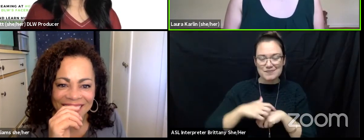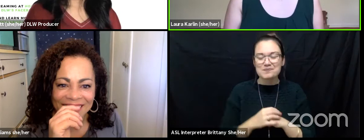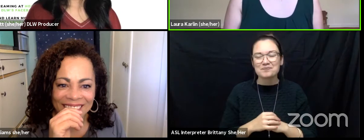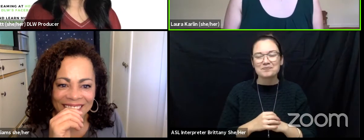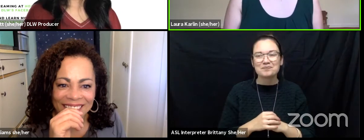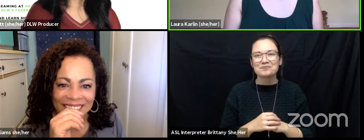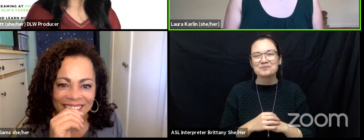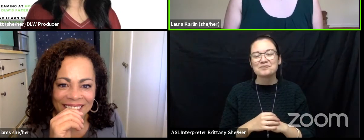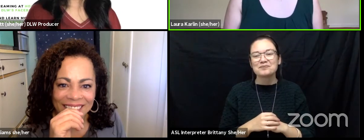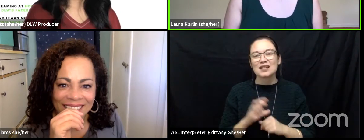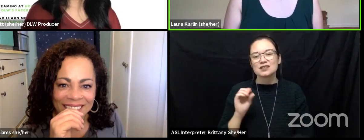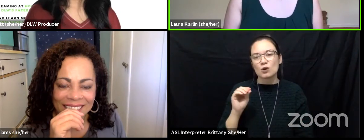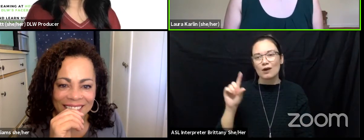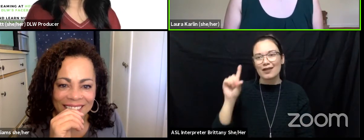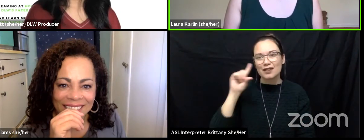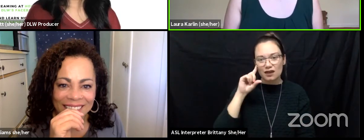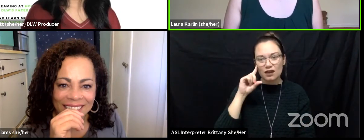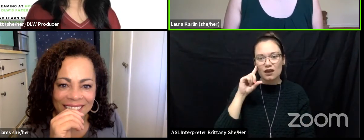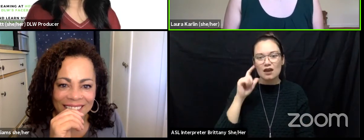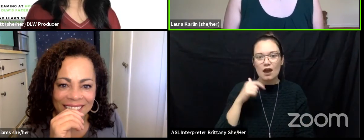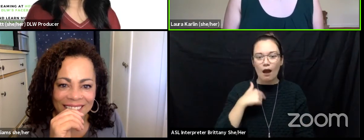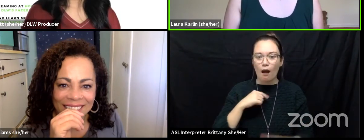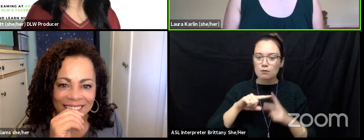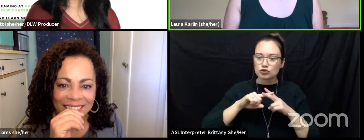And so I think I'm learning